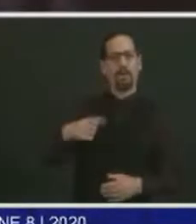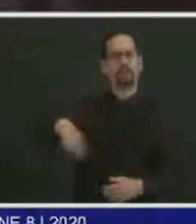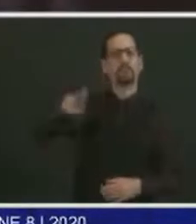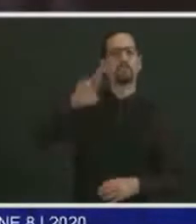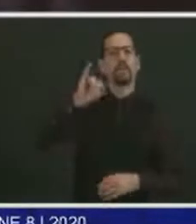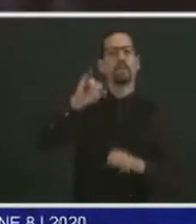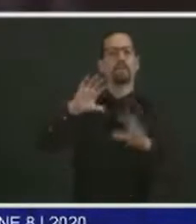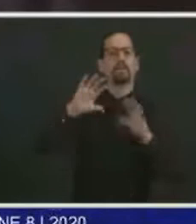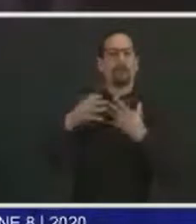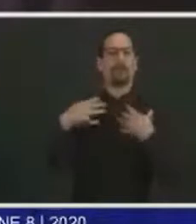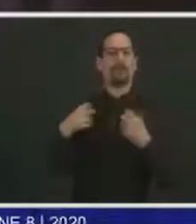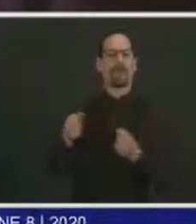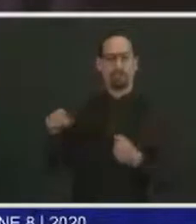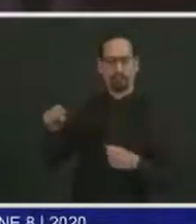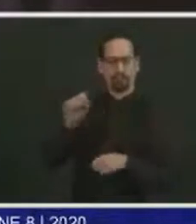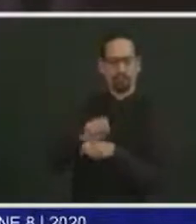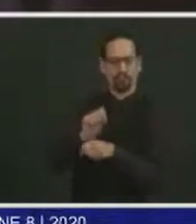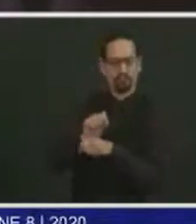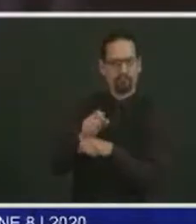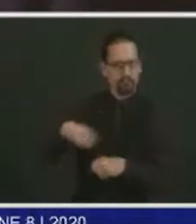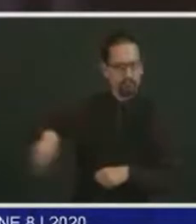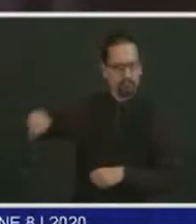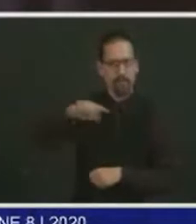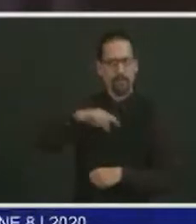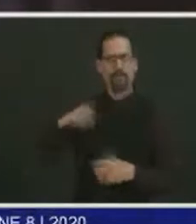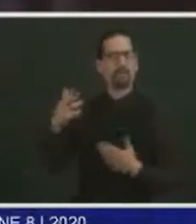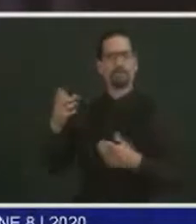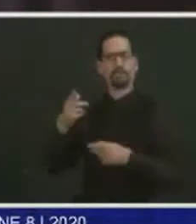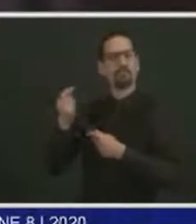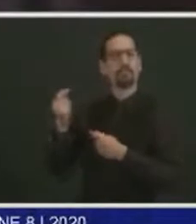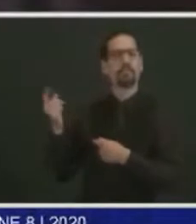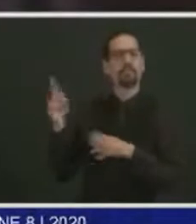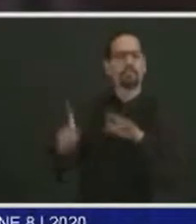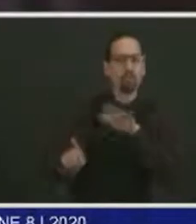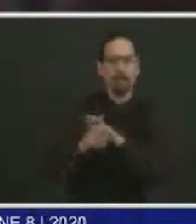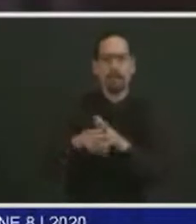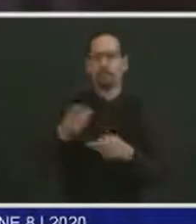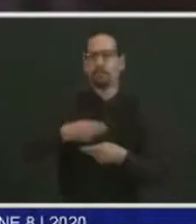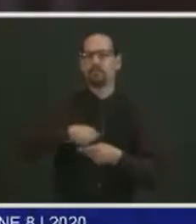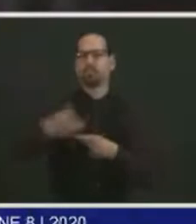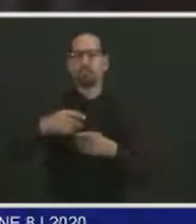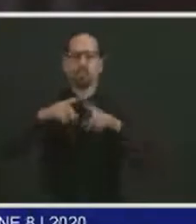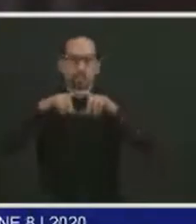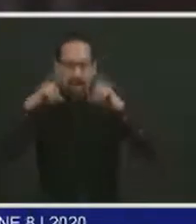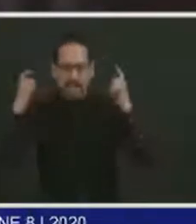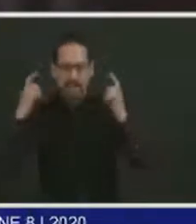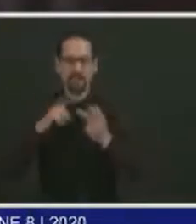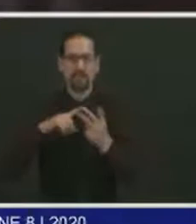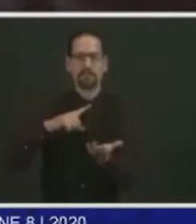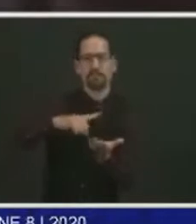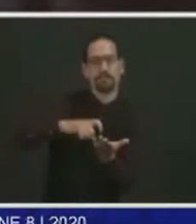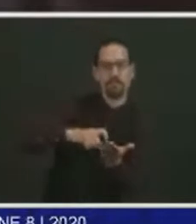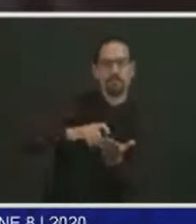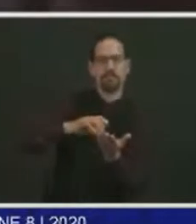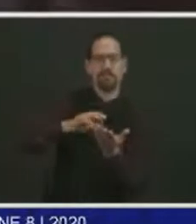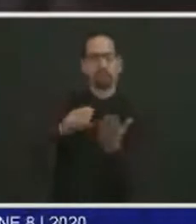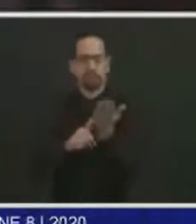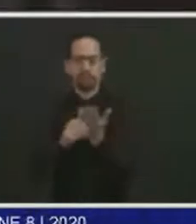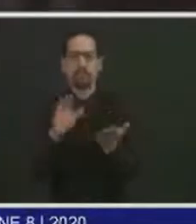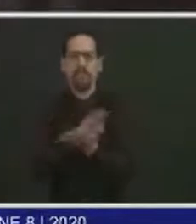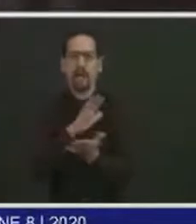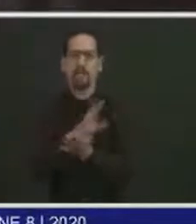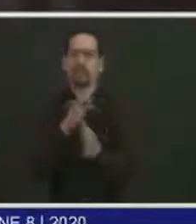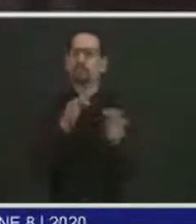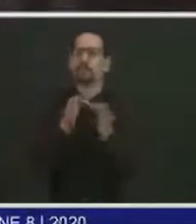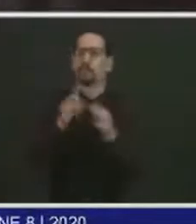volunteered Friday at the protest. We were there handing out masks. We handed out thousands of masks, distributing